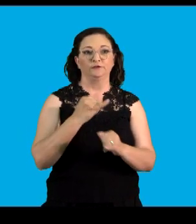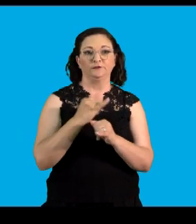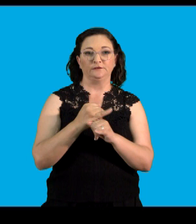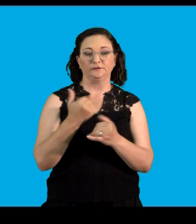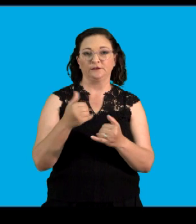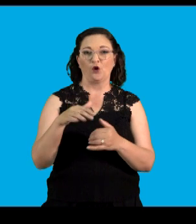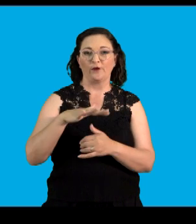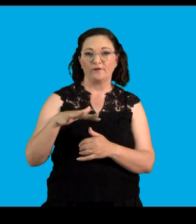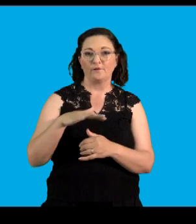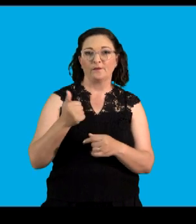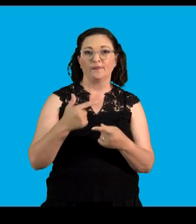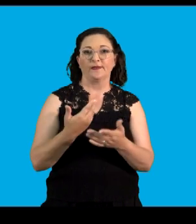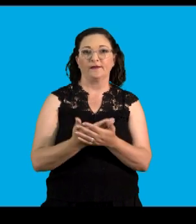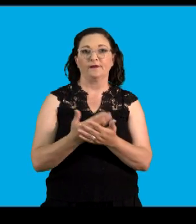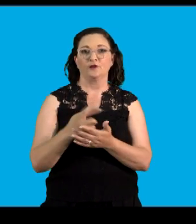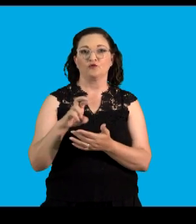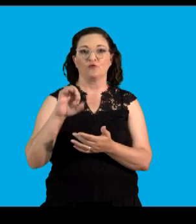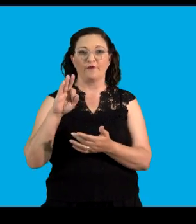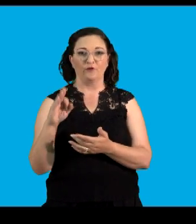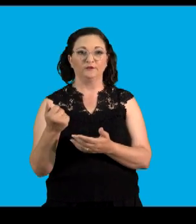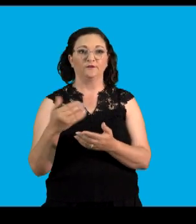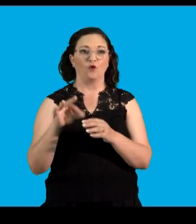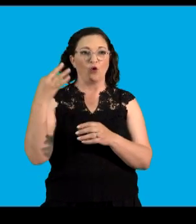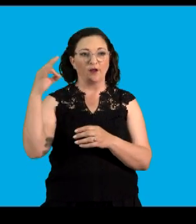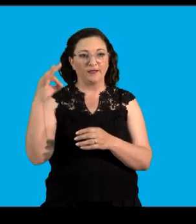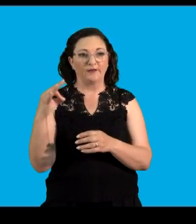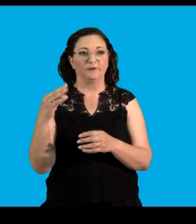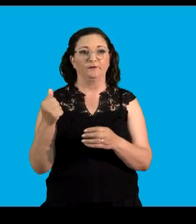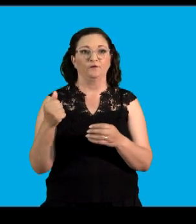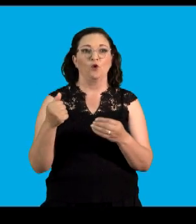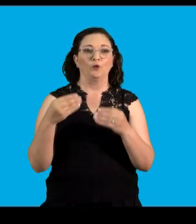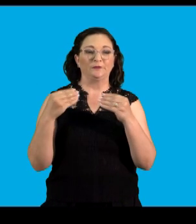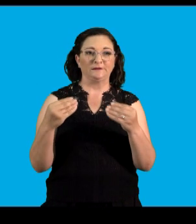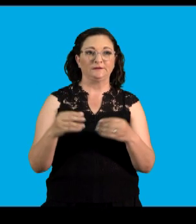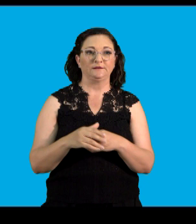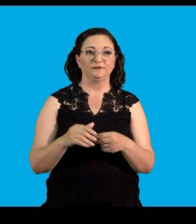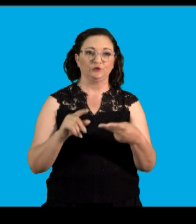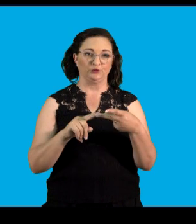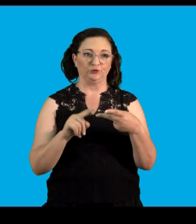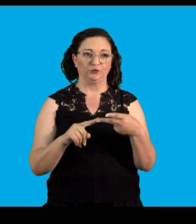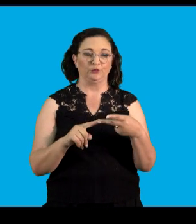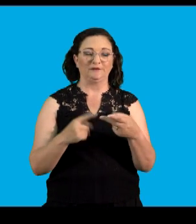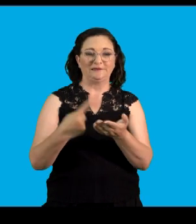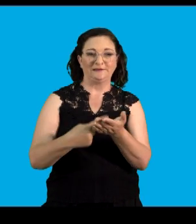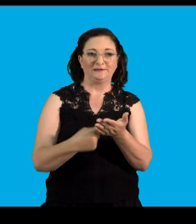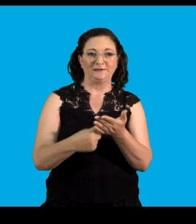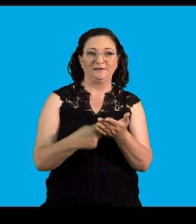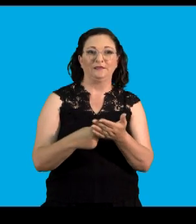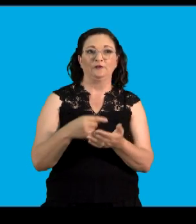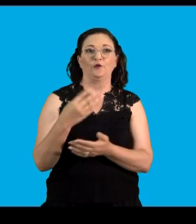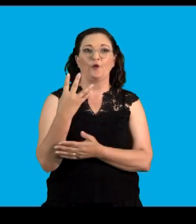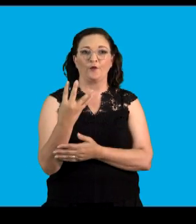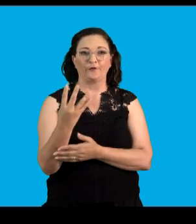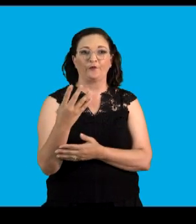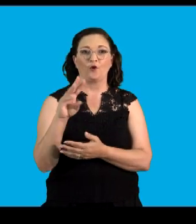with specific reference to 4 roles of the government and businesses. This is number 2. Number 3, discuss 4 components of the